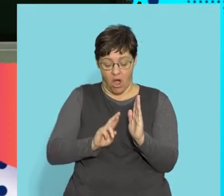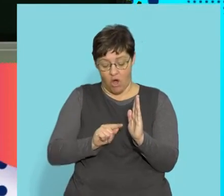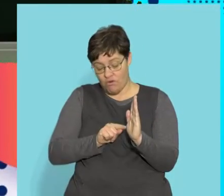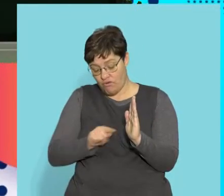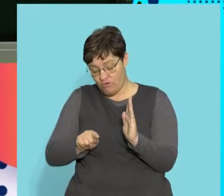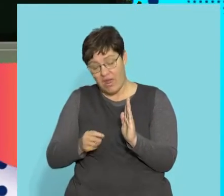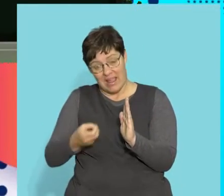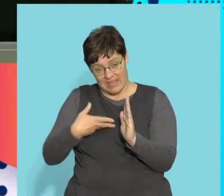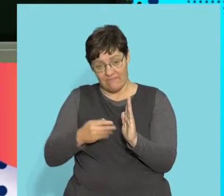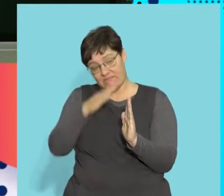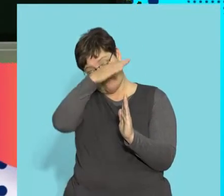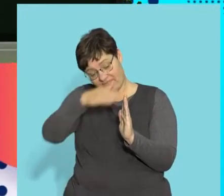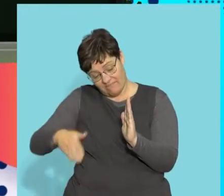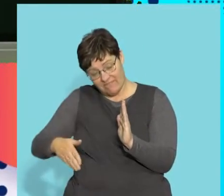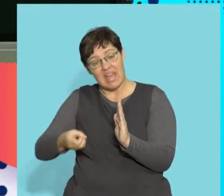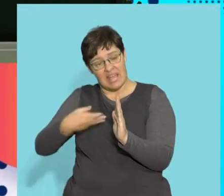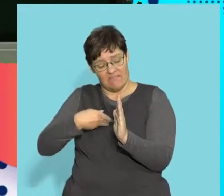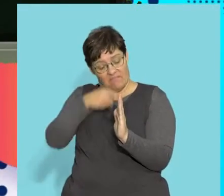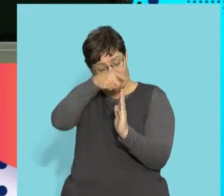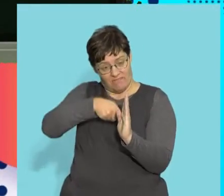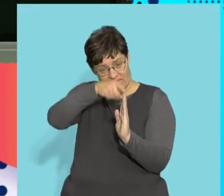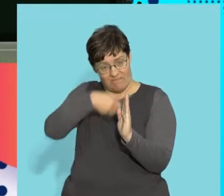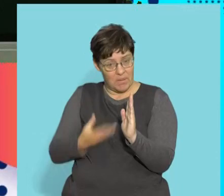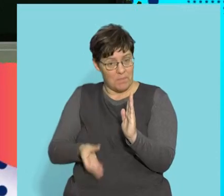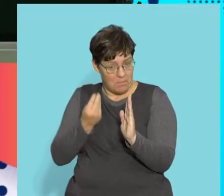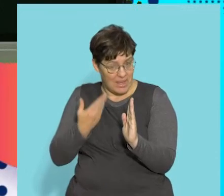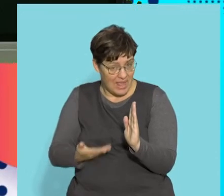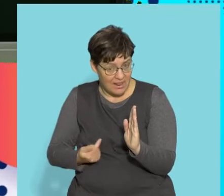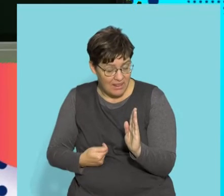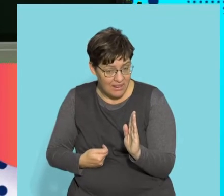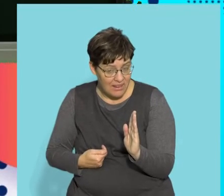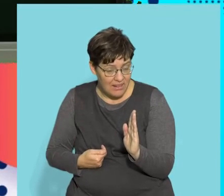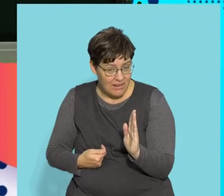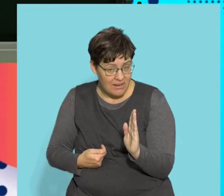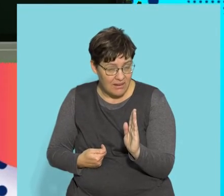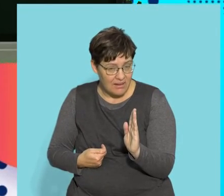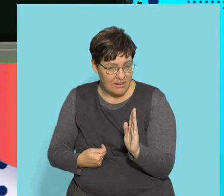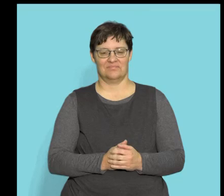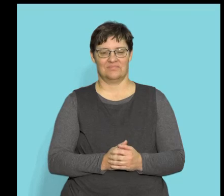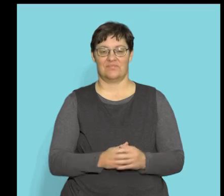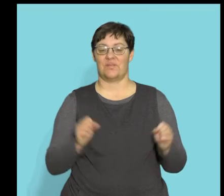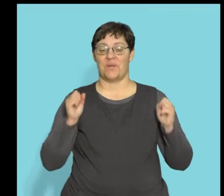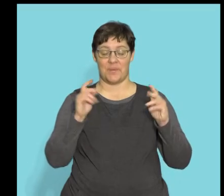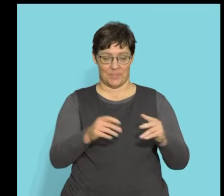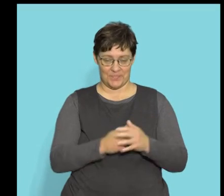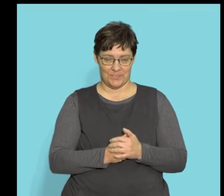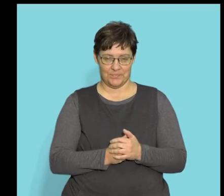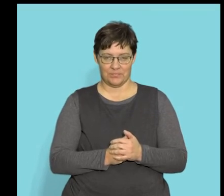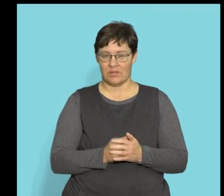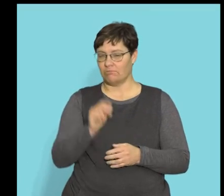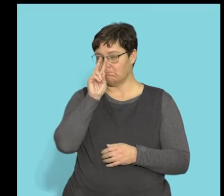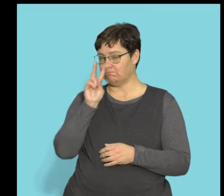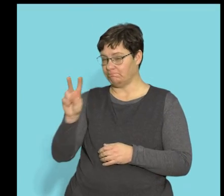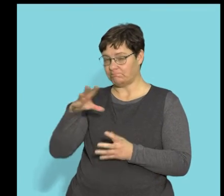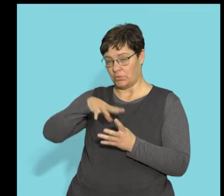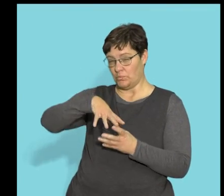been given the radius and the slant height, is there a way for me to get the perpendicular height? Great, so if I look